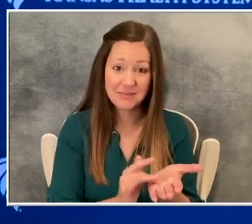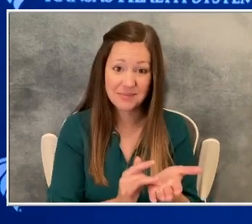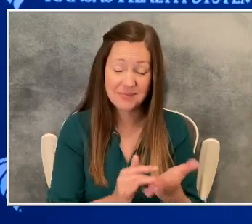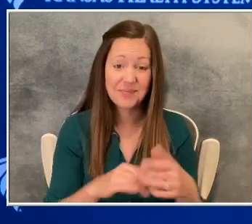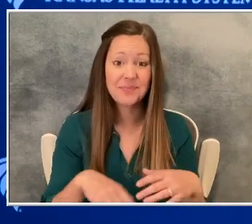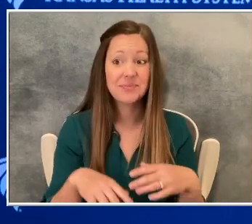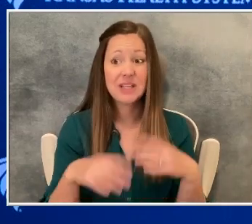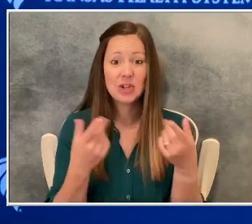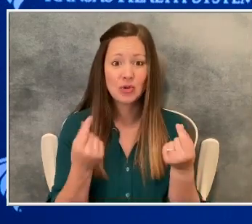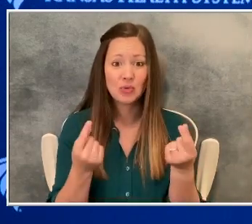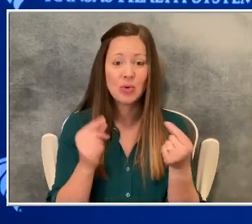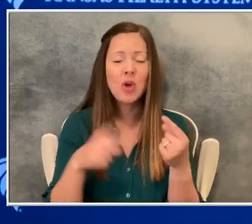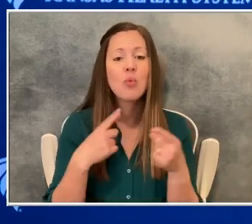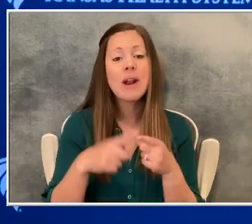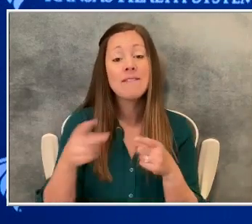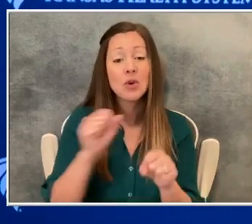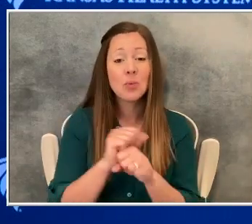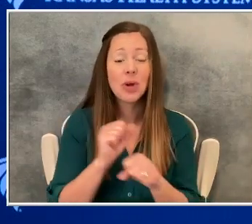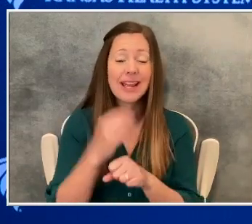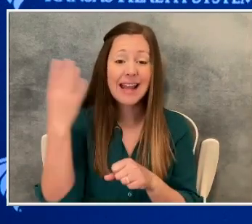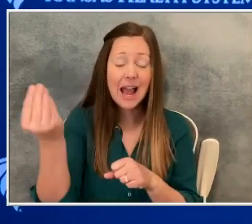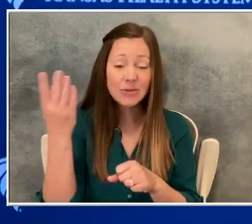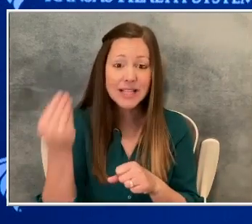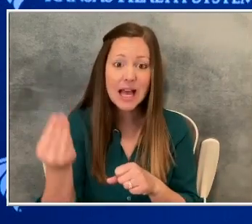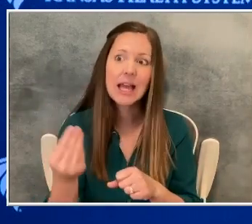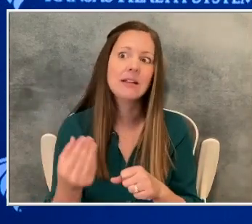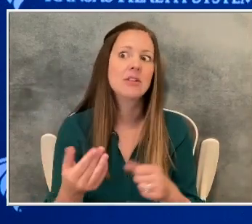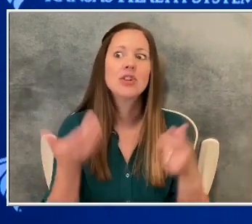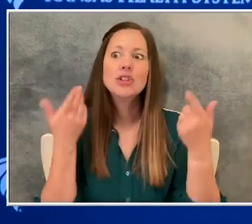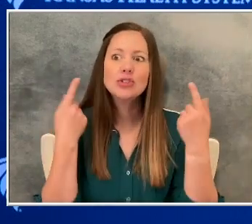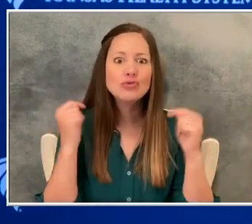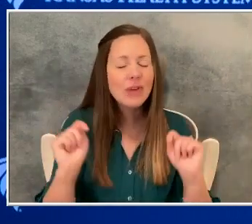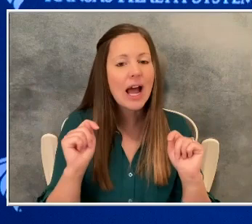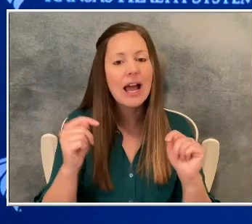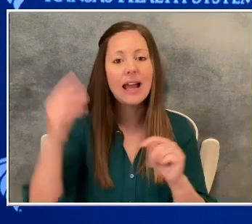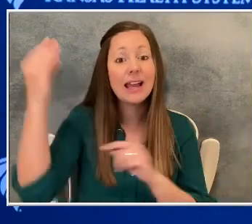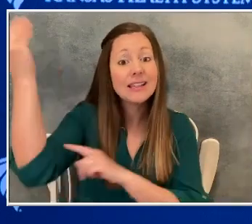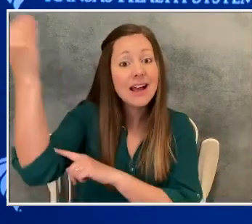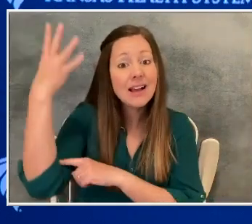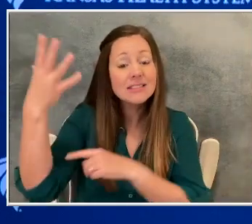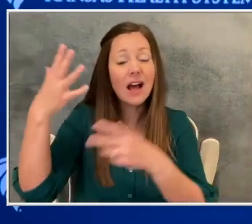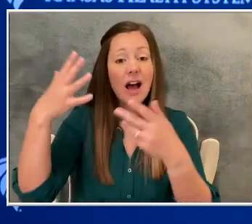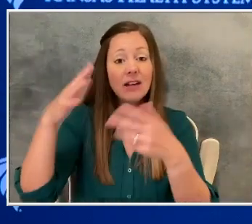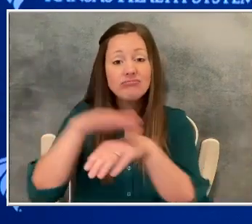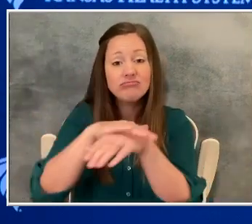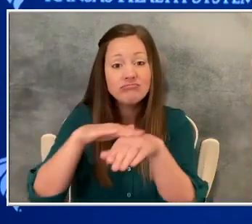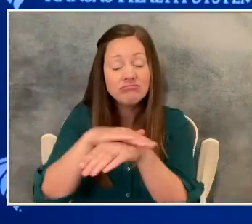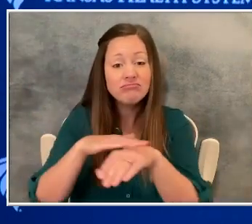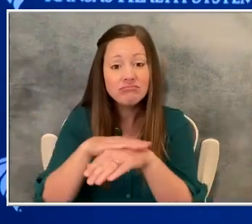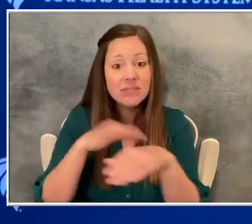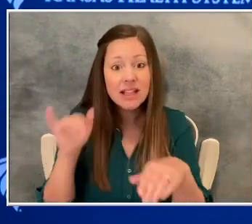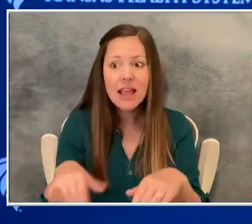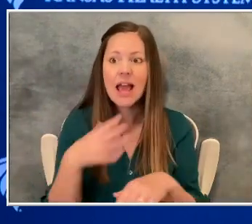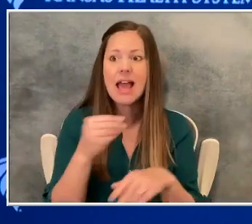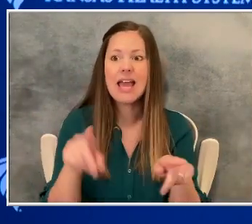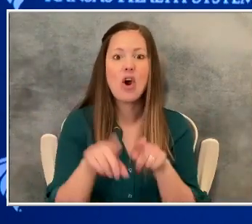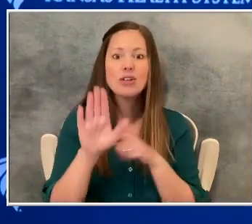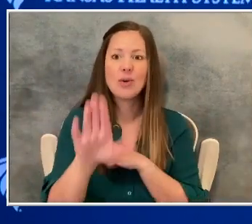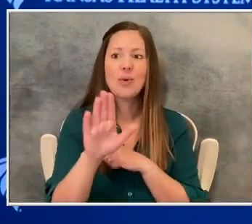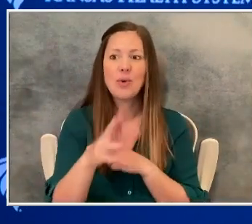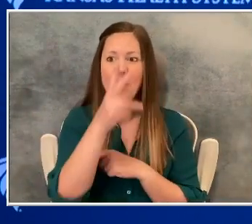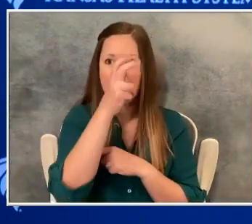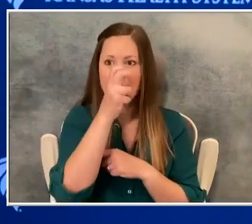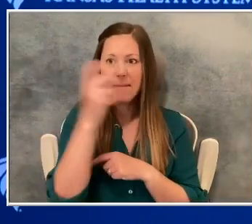when you are working outside, obviously put on sunscreen and then put on your bug spray. Also, if you are working in the brush,